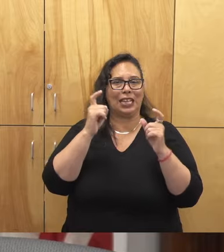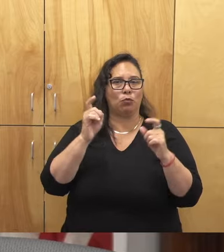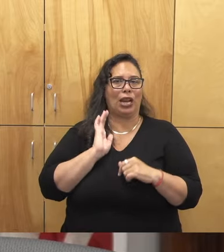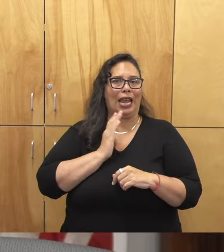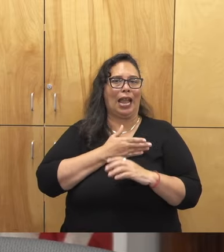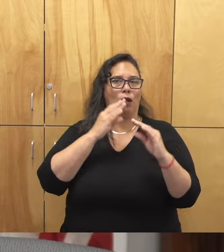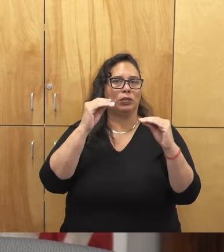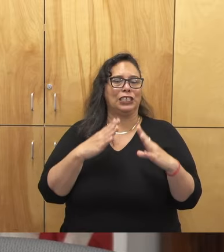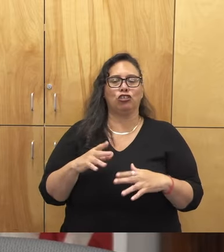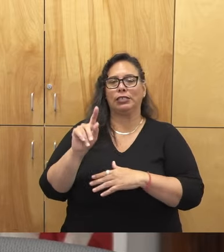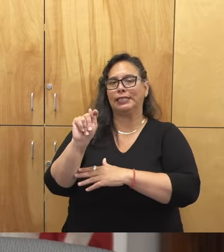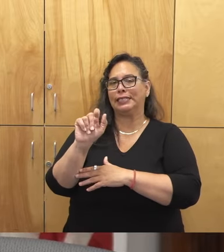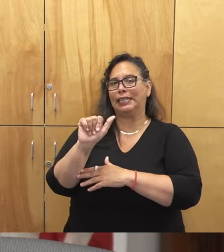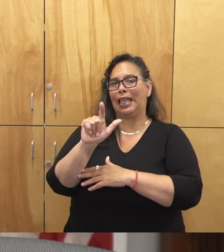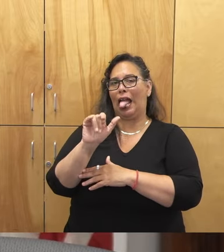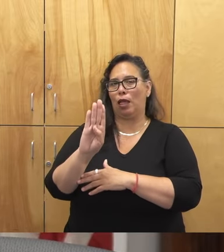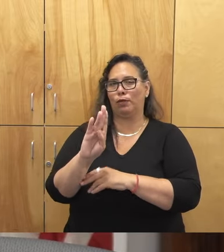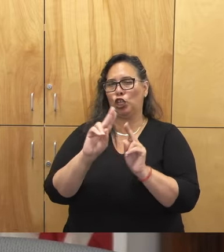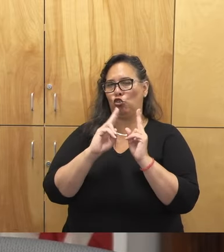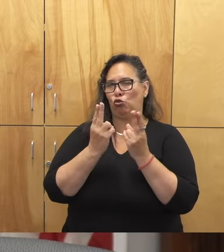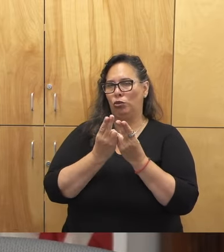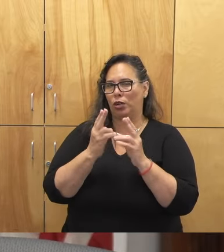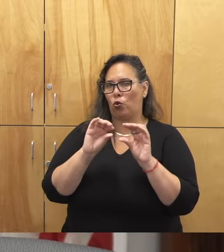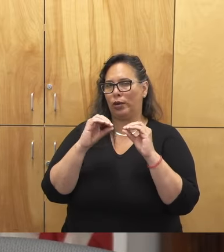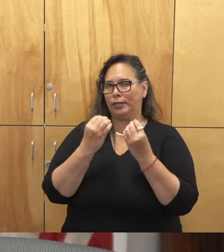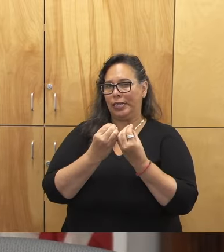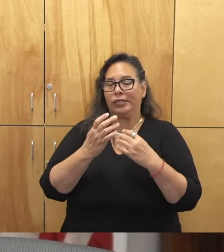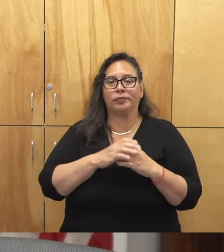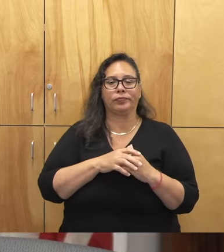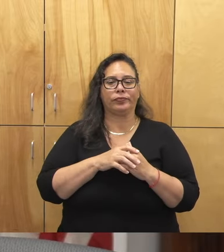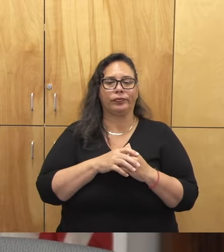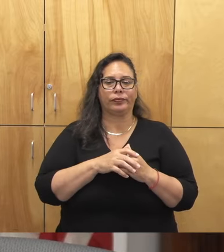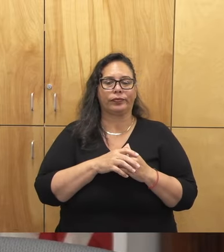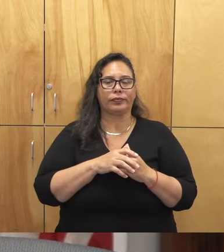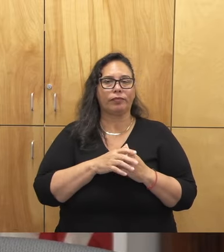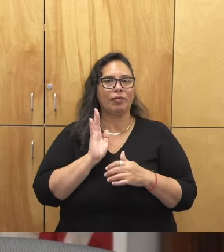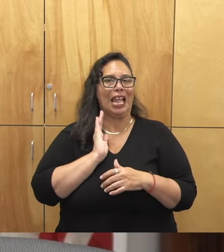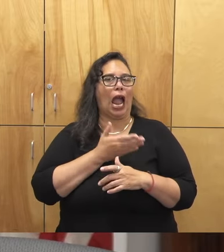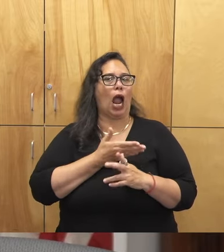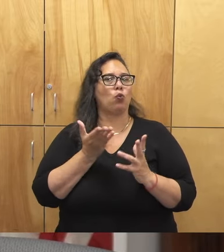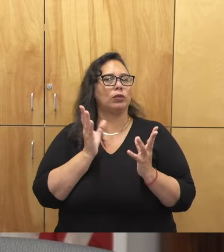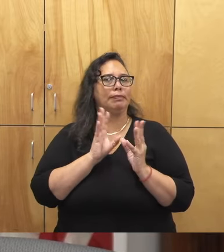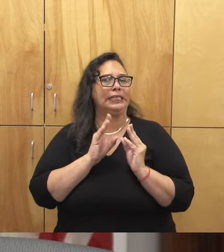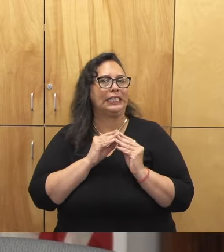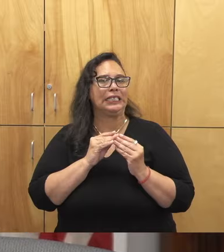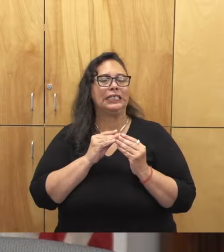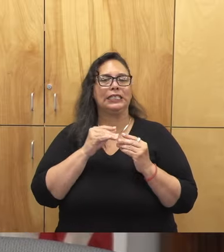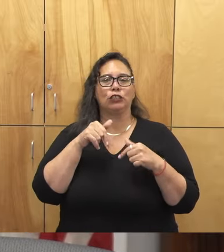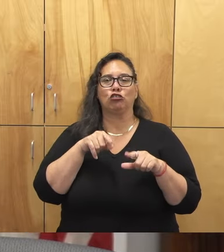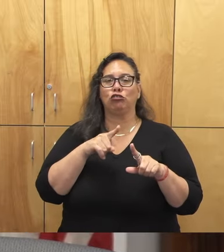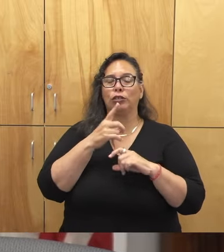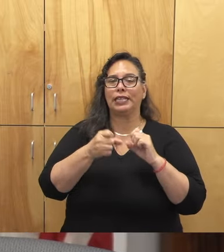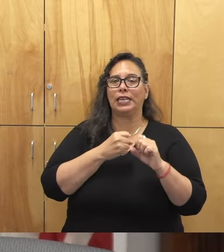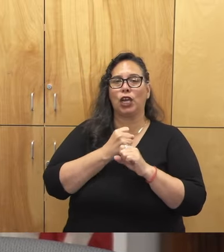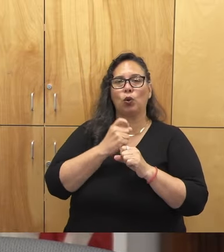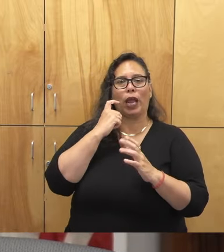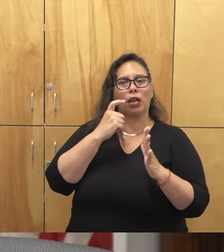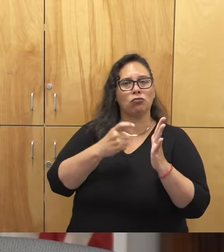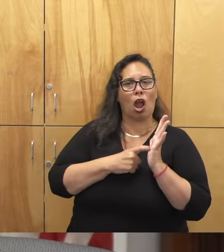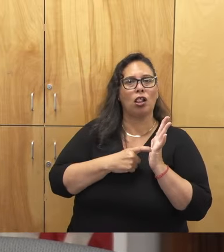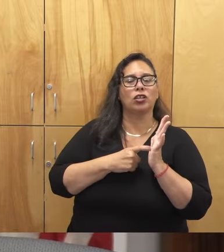teachers. You know, throughout the year, at our meetings, we get a chance to acknowledge and